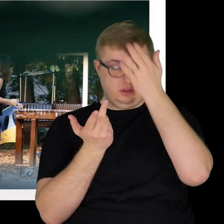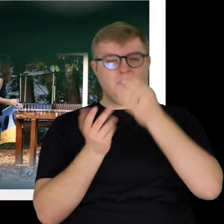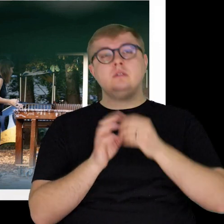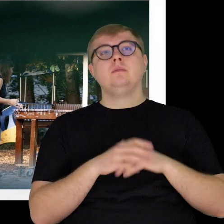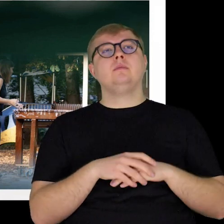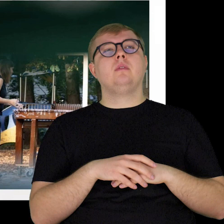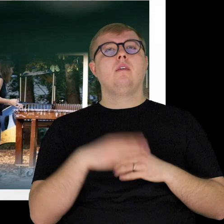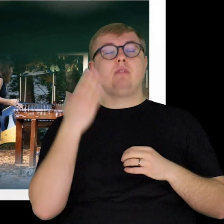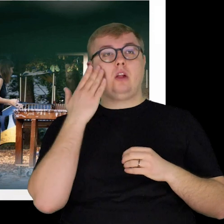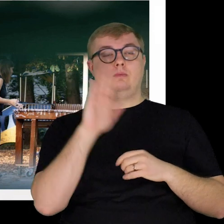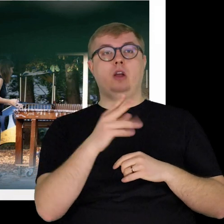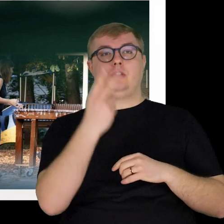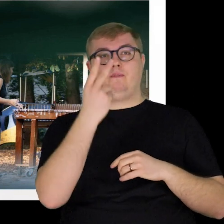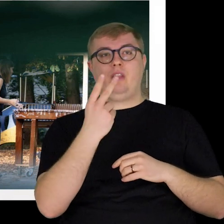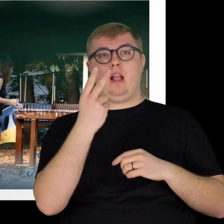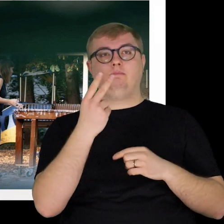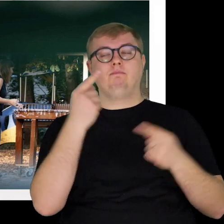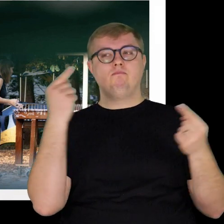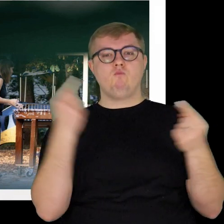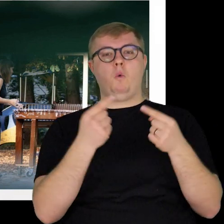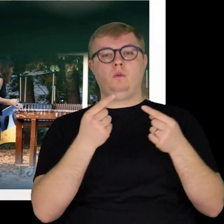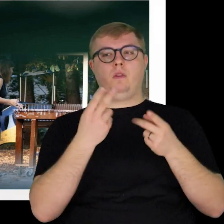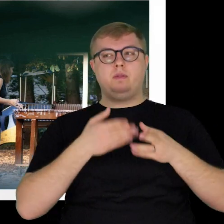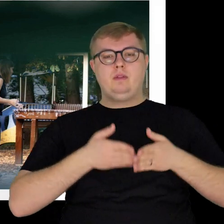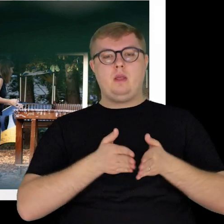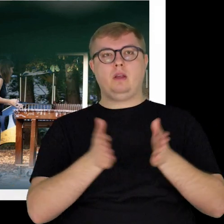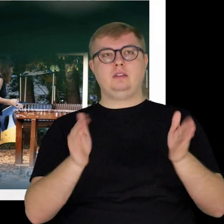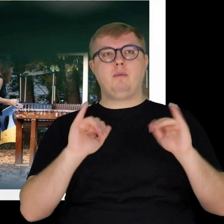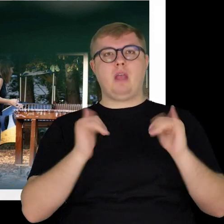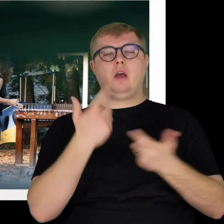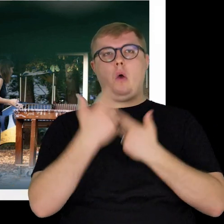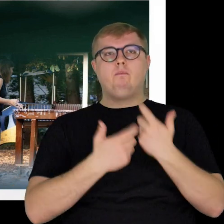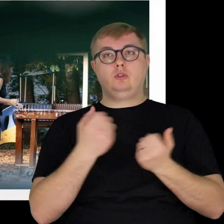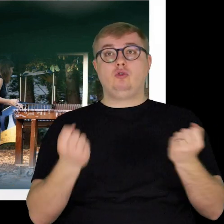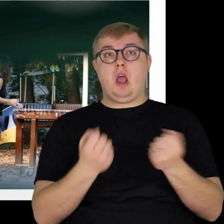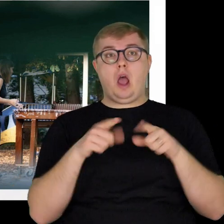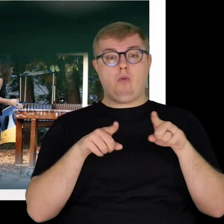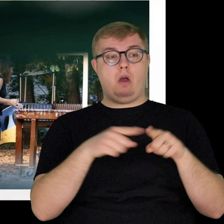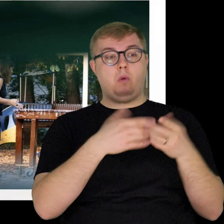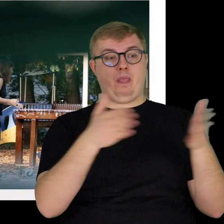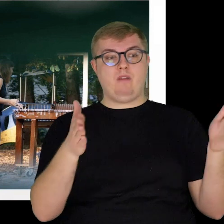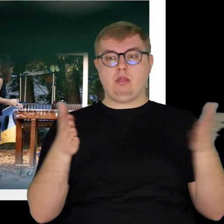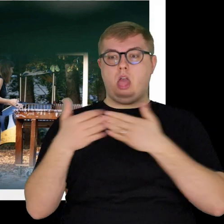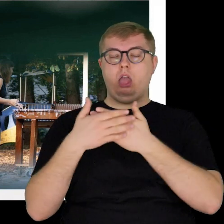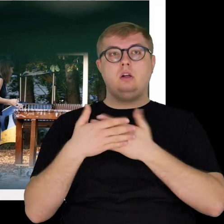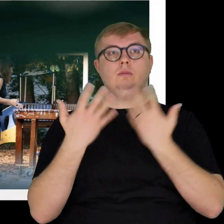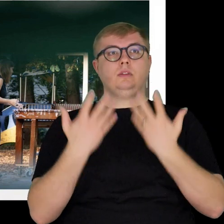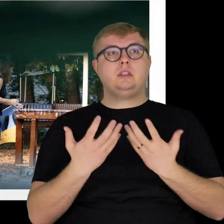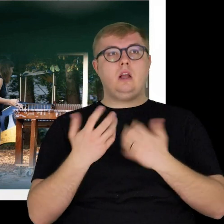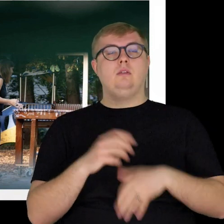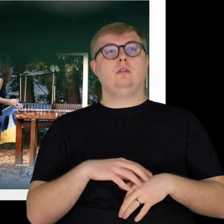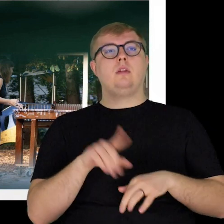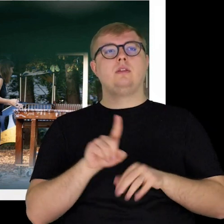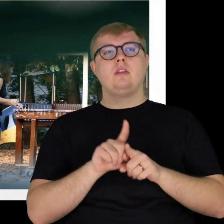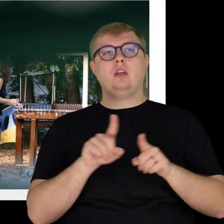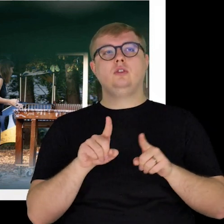two contradictory tendency at work at the same time, like a kind of deterritorialization and re-territorialization,